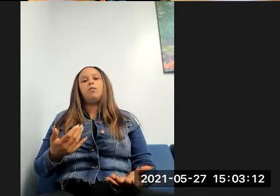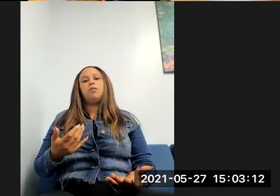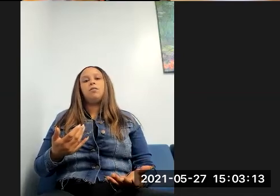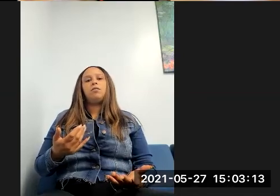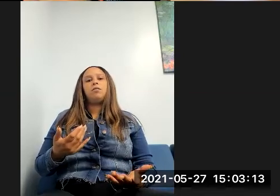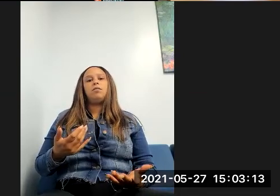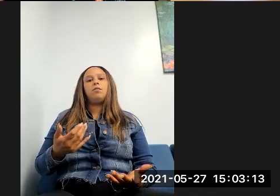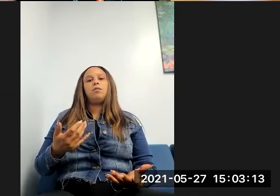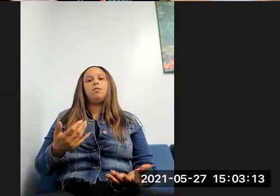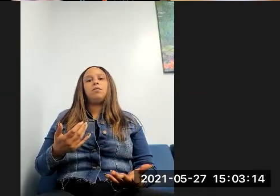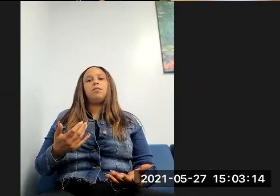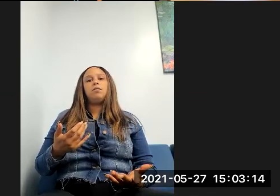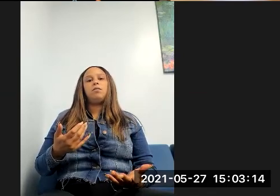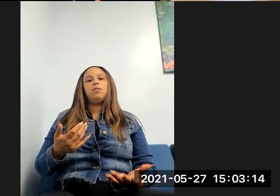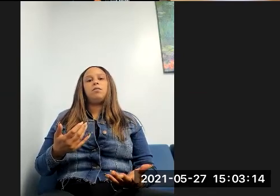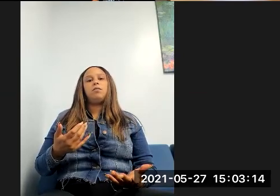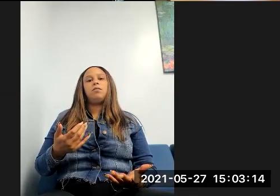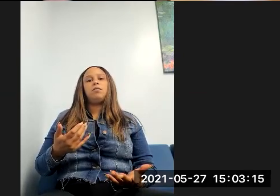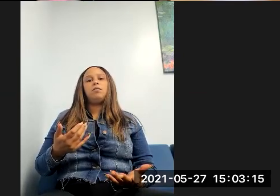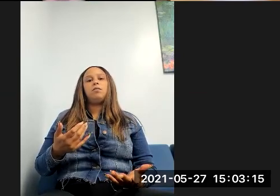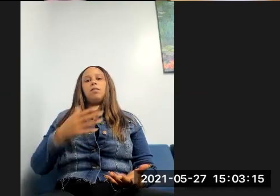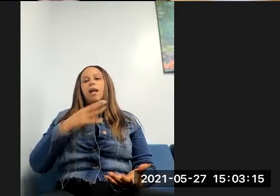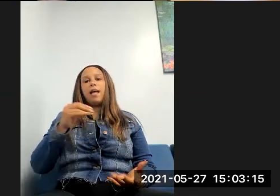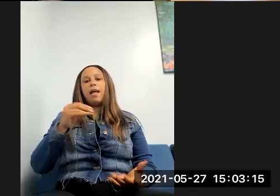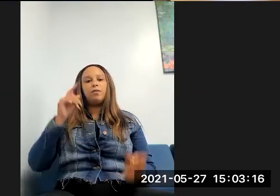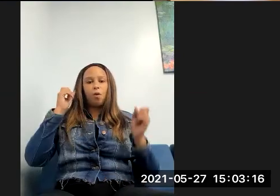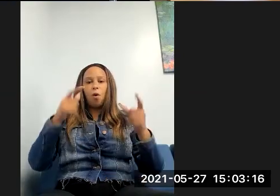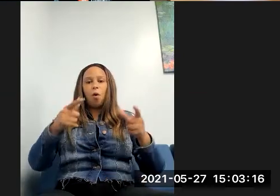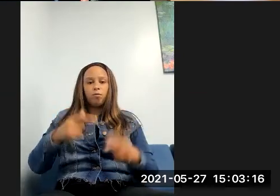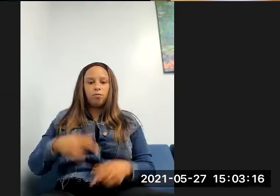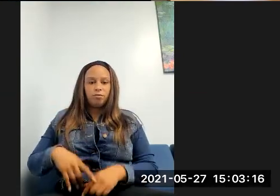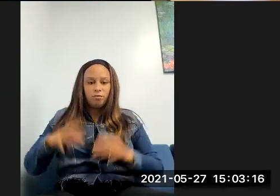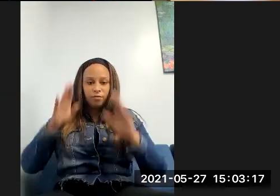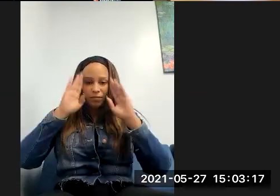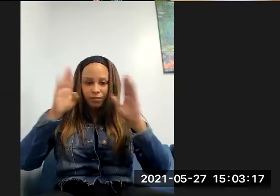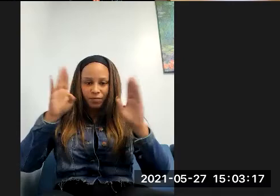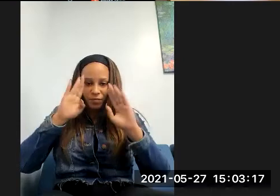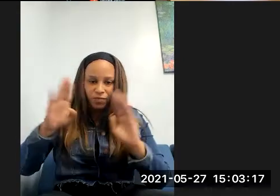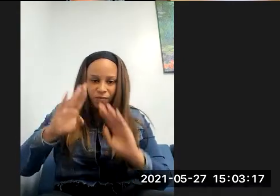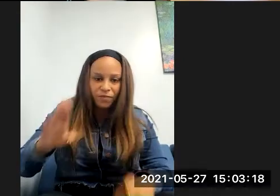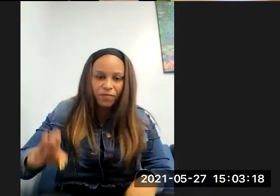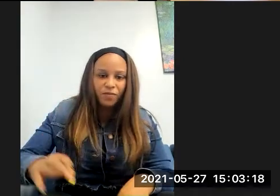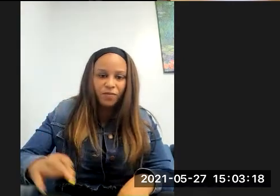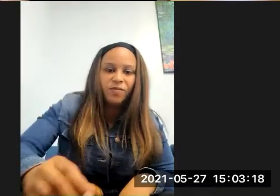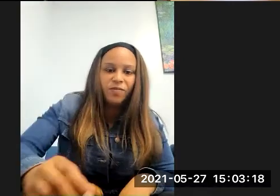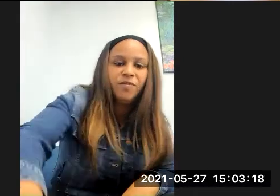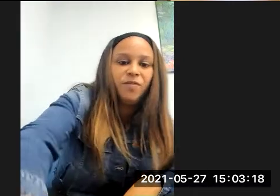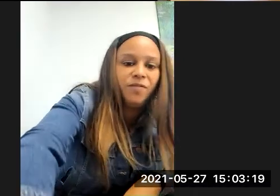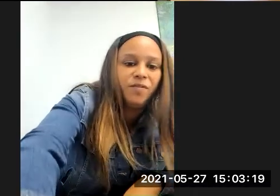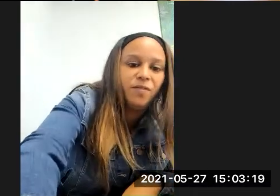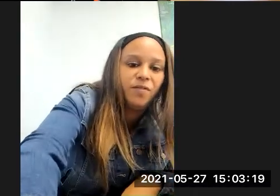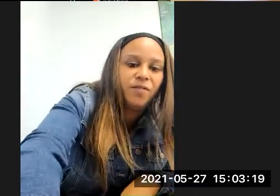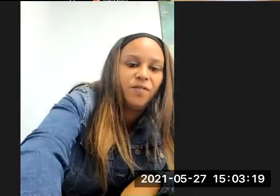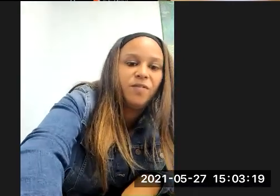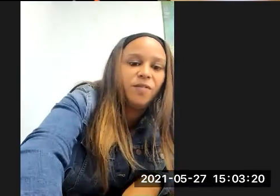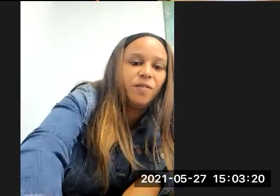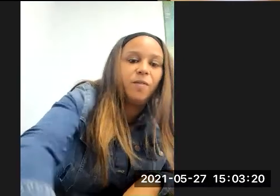Yeah, I want to have Thanks so everyone much. have a good afternoon. Thank you, And guys. thanks to all the participants. Thank you. Thank you, Mary.